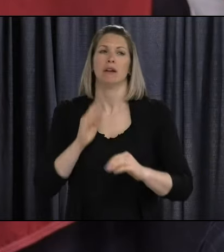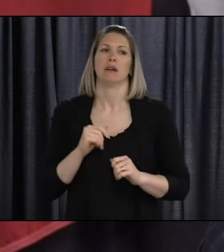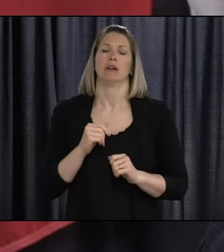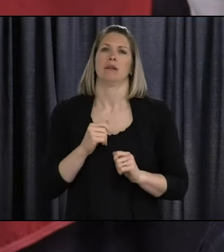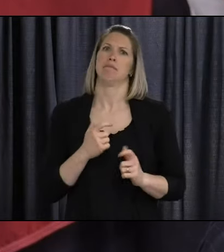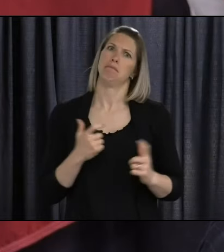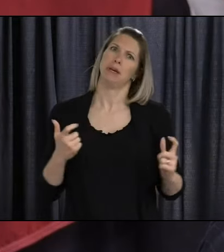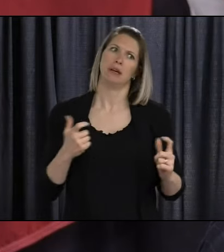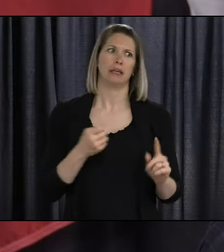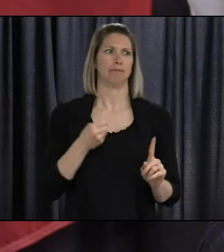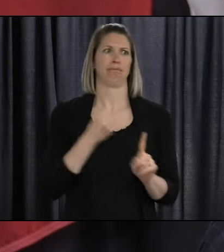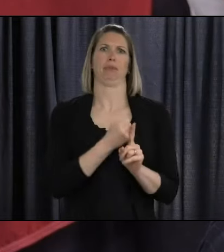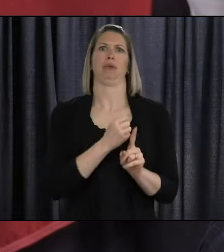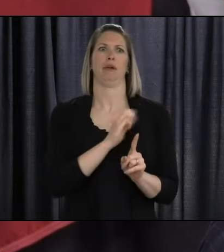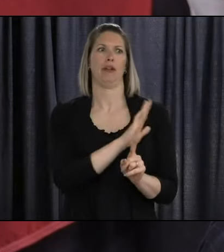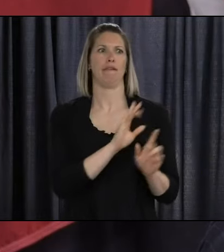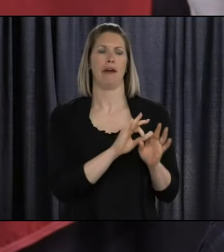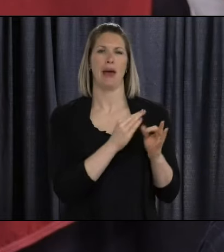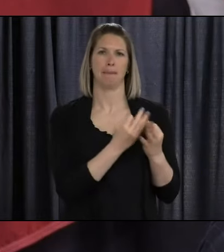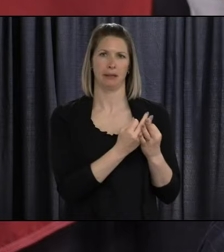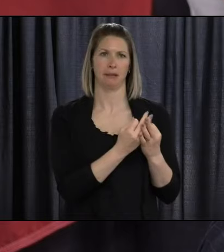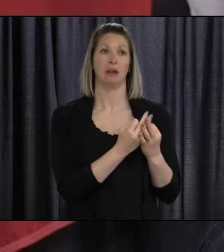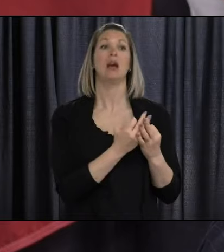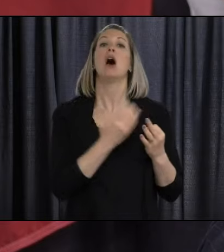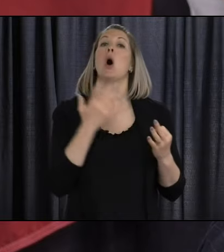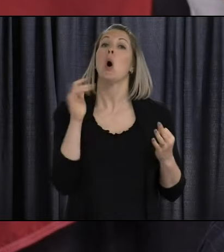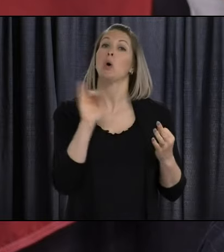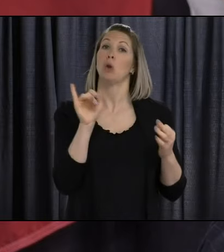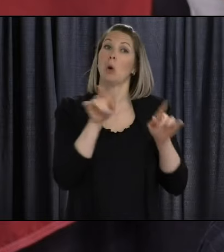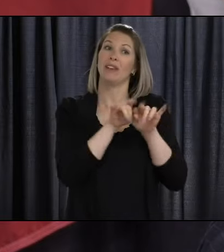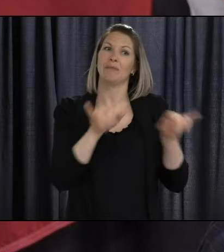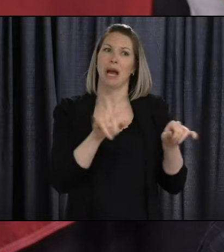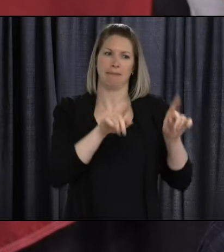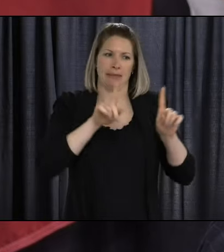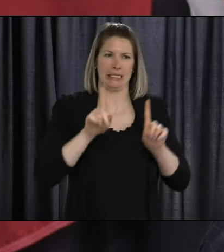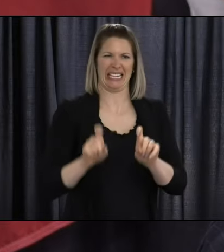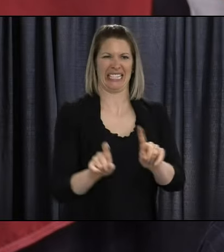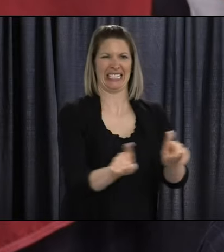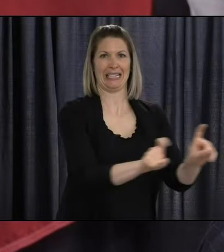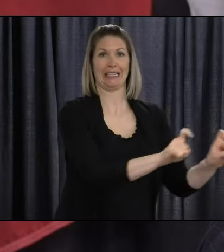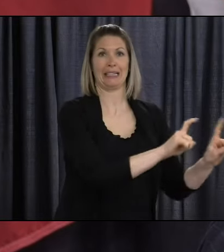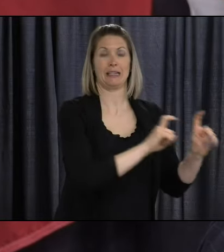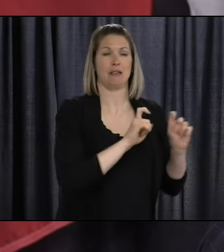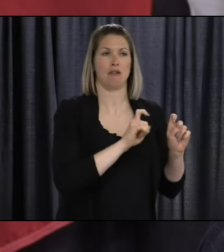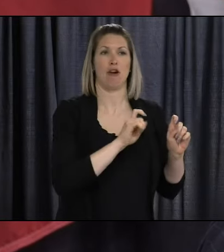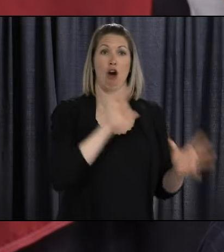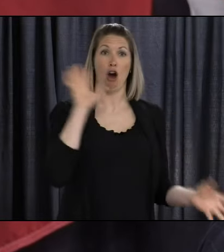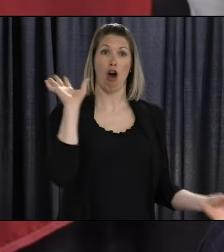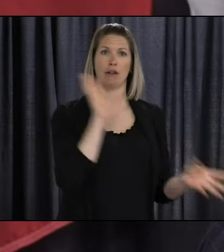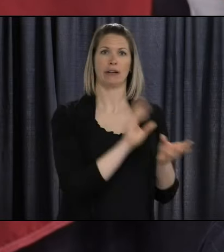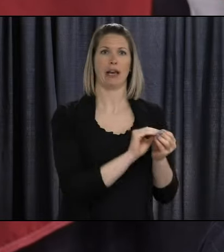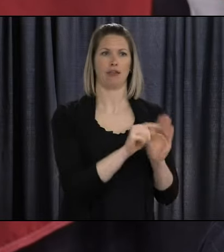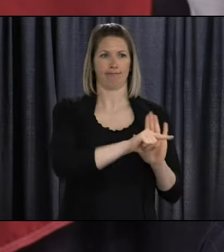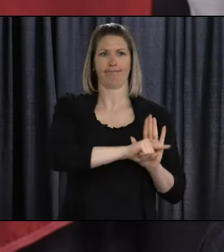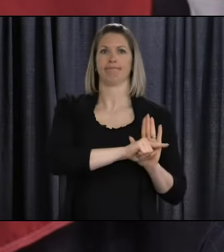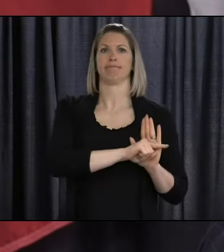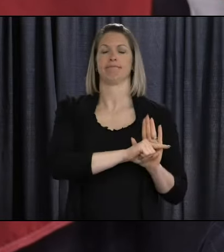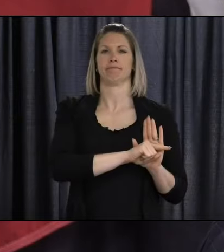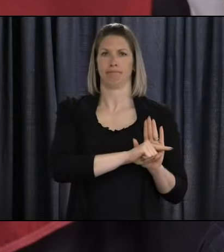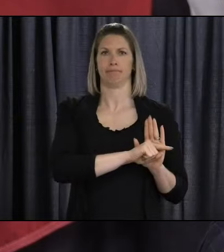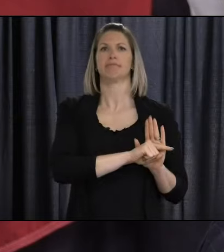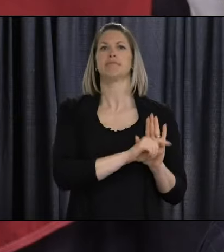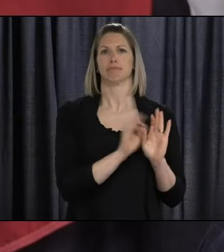we also know that, the tests are being put in place. All those have been tested. And so far, those tests are coming back normal, what's been